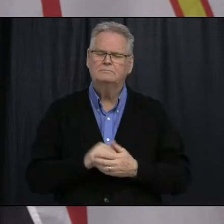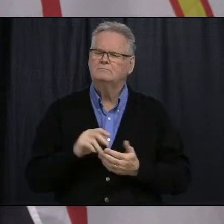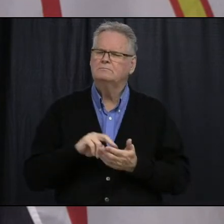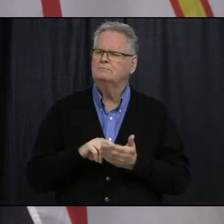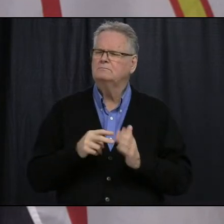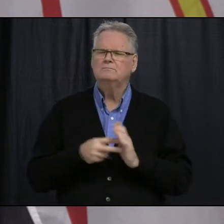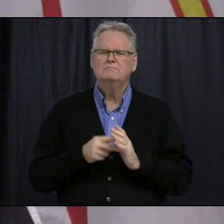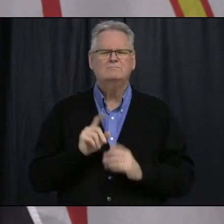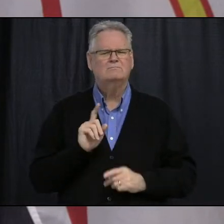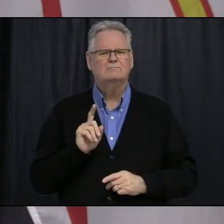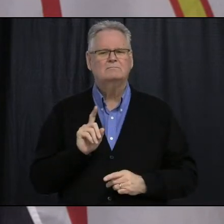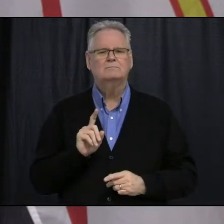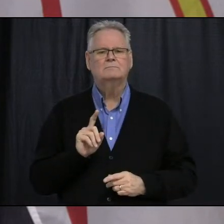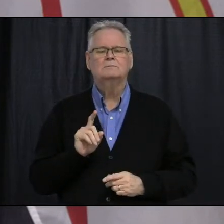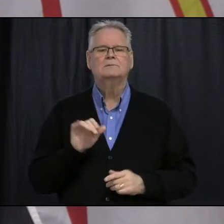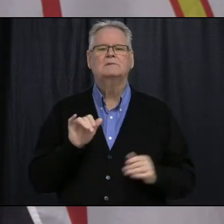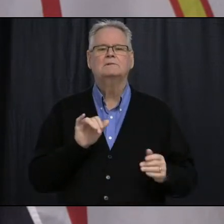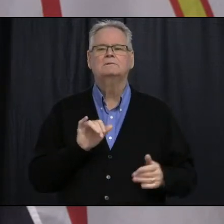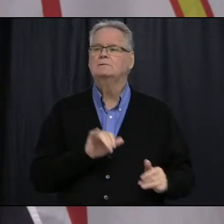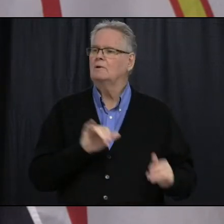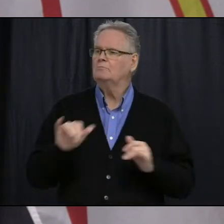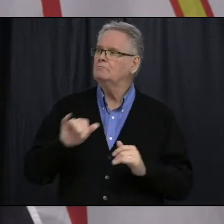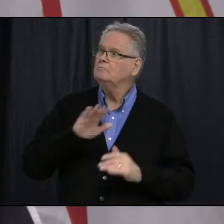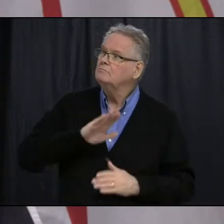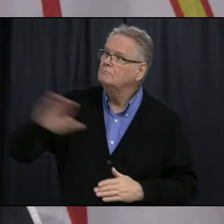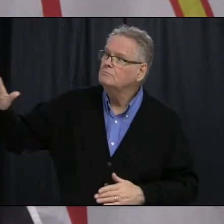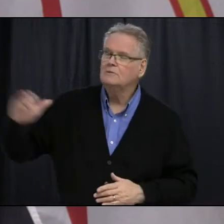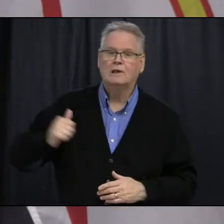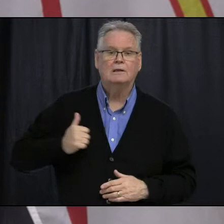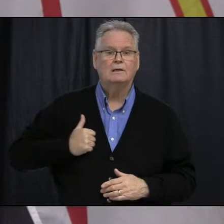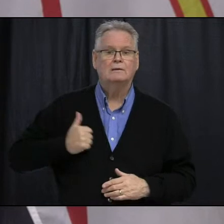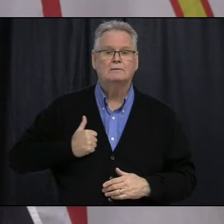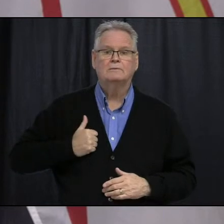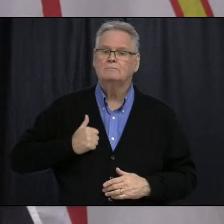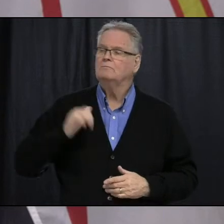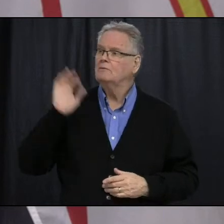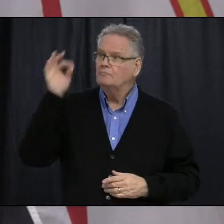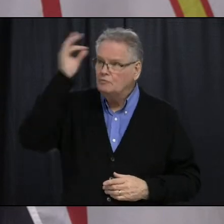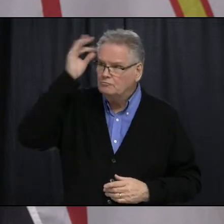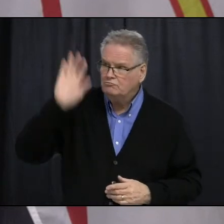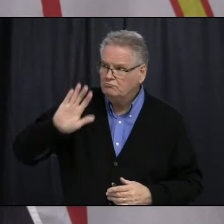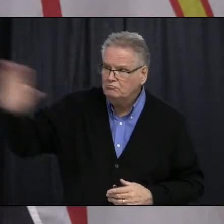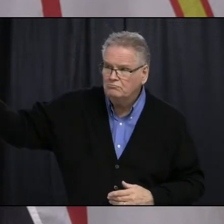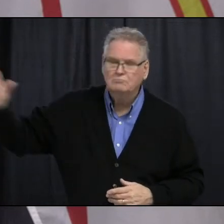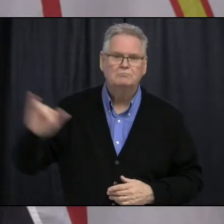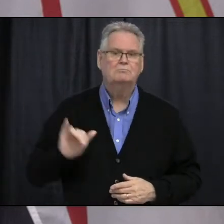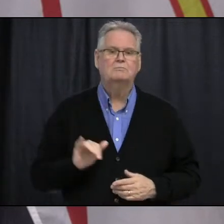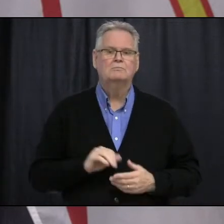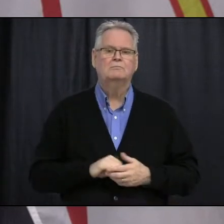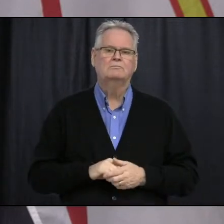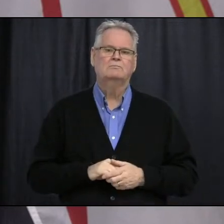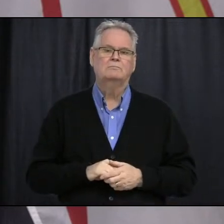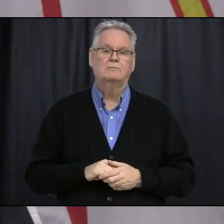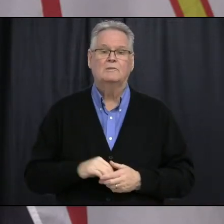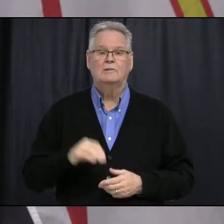help reduce discrepancy and confusion for travellers. An individual is considered fully vaccinated 2 weeks after their second